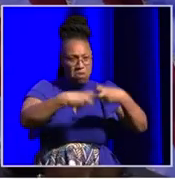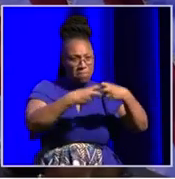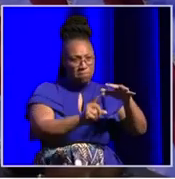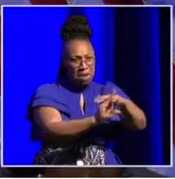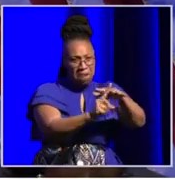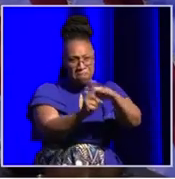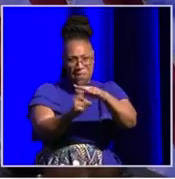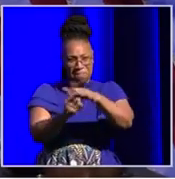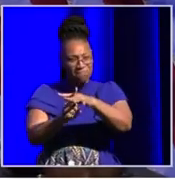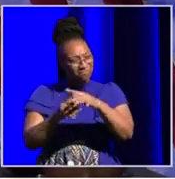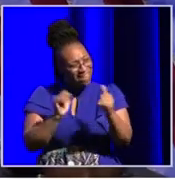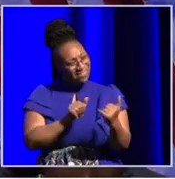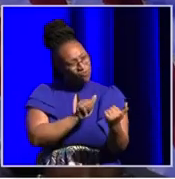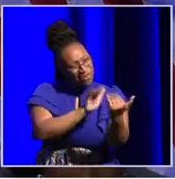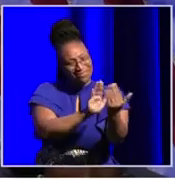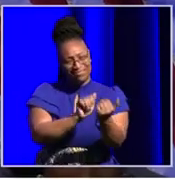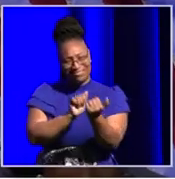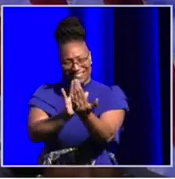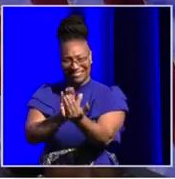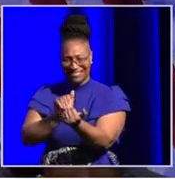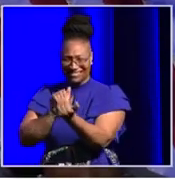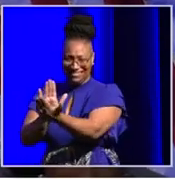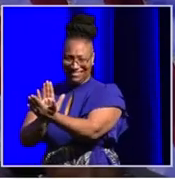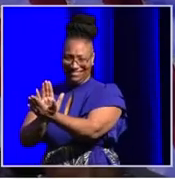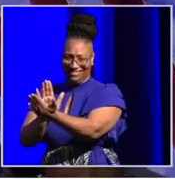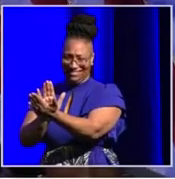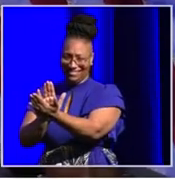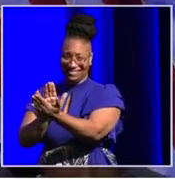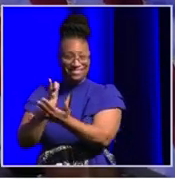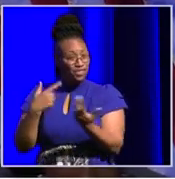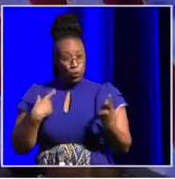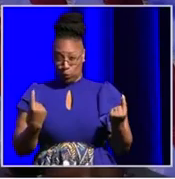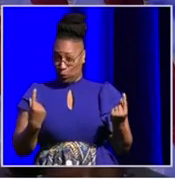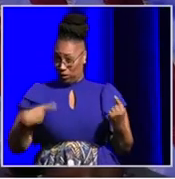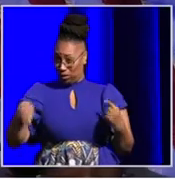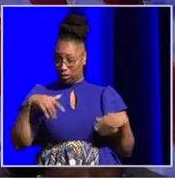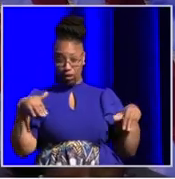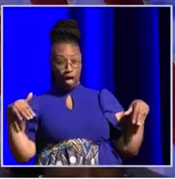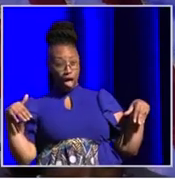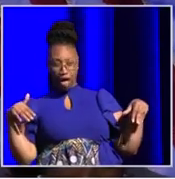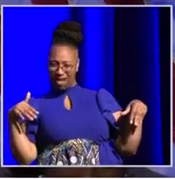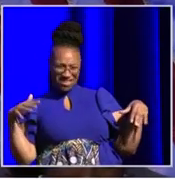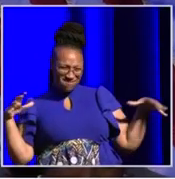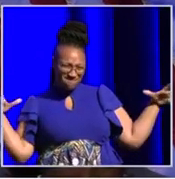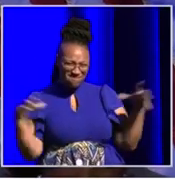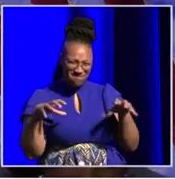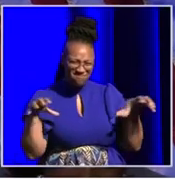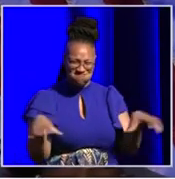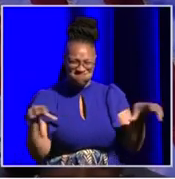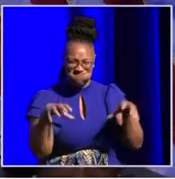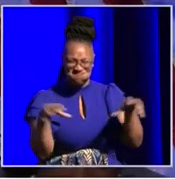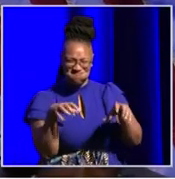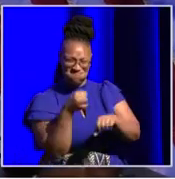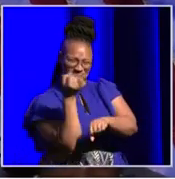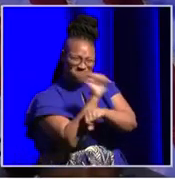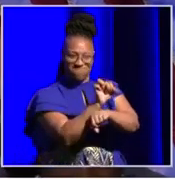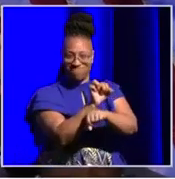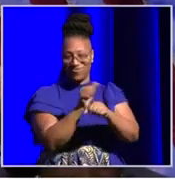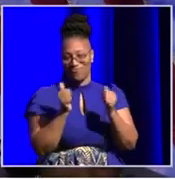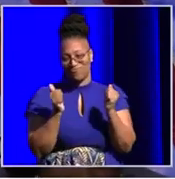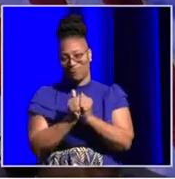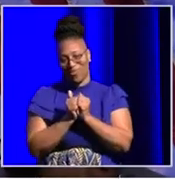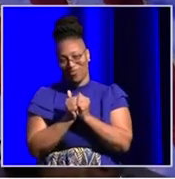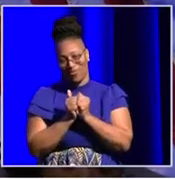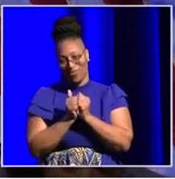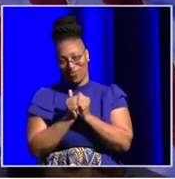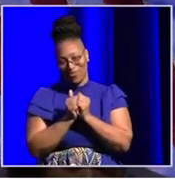Together, as one government, as one District of Columbia, we can, we have, and we must do big, bold things. As I reflect back